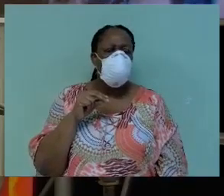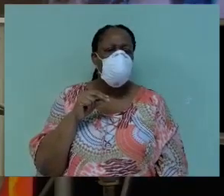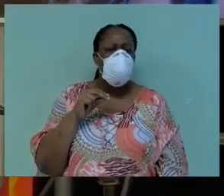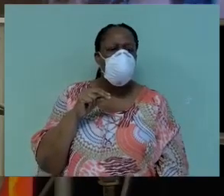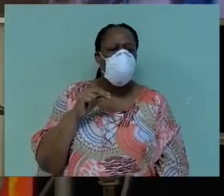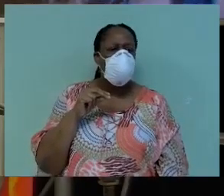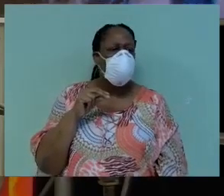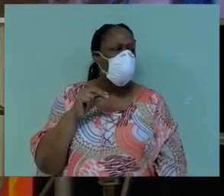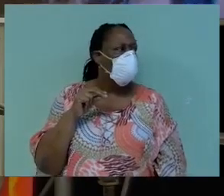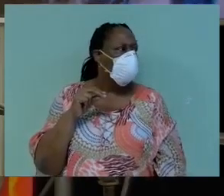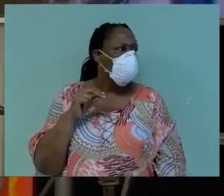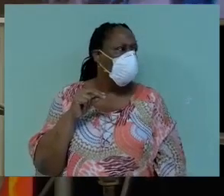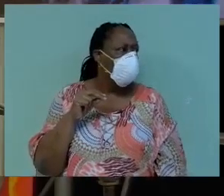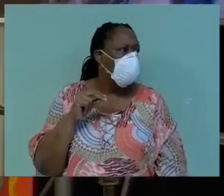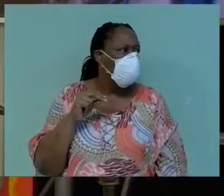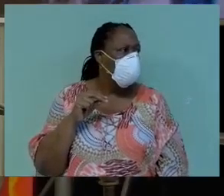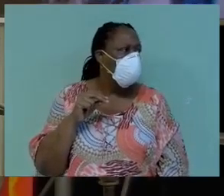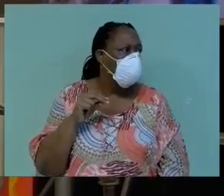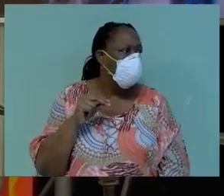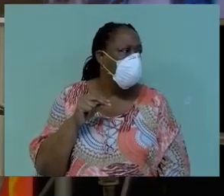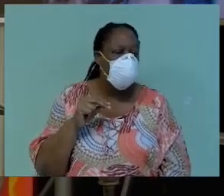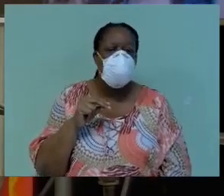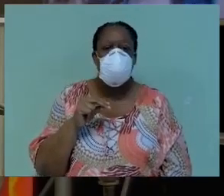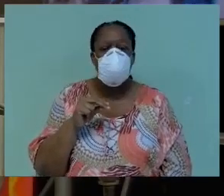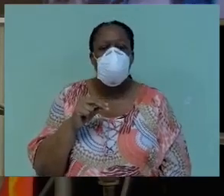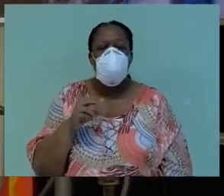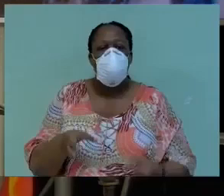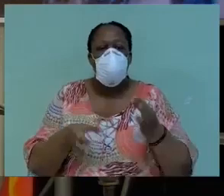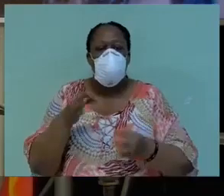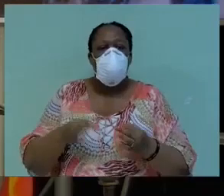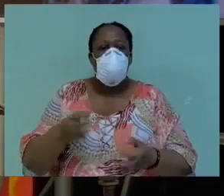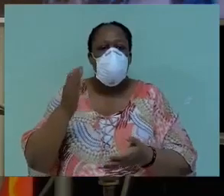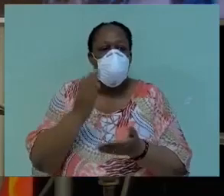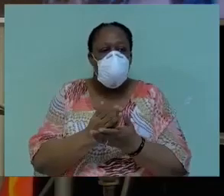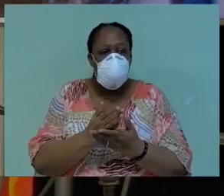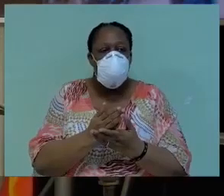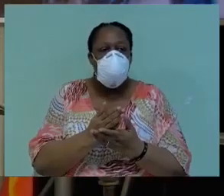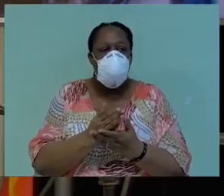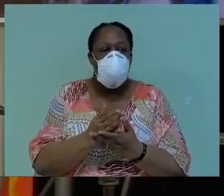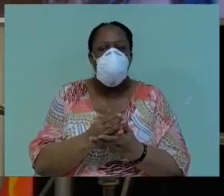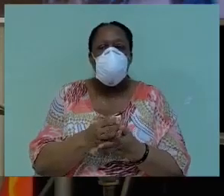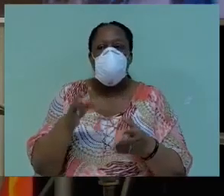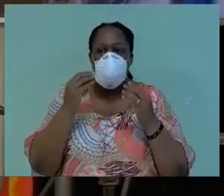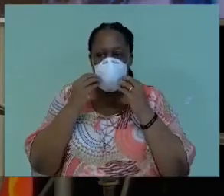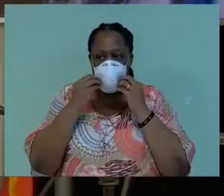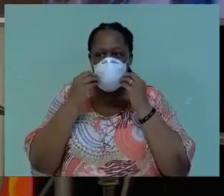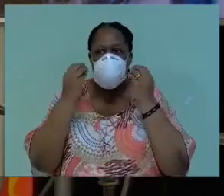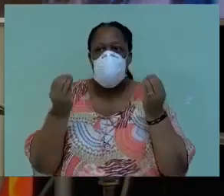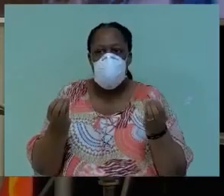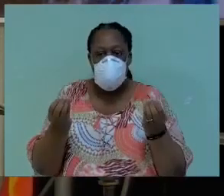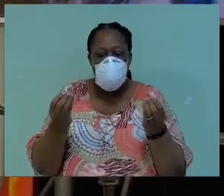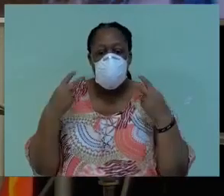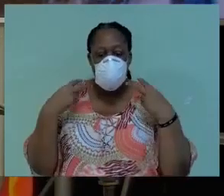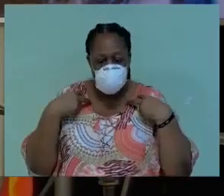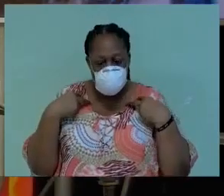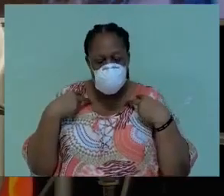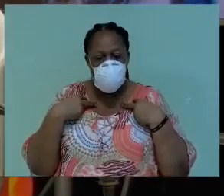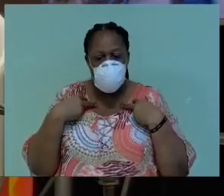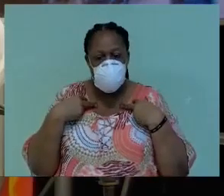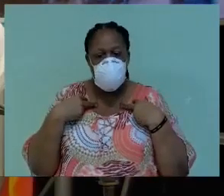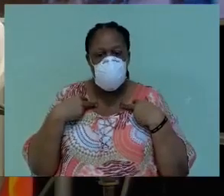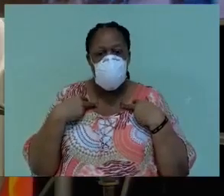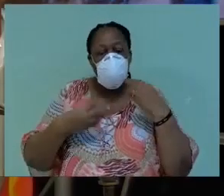they stop you and they ask you wear your mask, you show them that you have the mask available, because when you step outside and if you're going to be going into